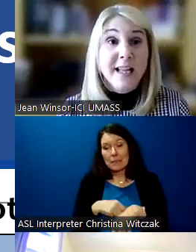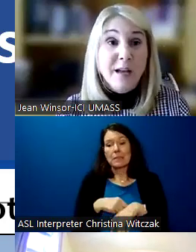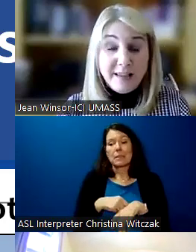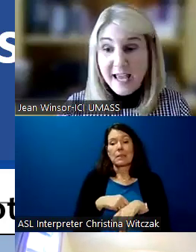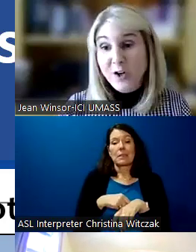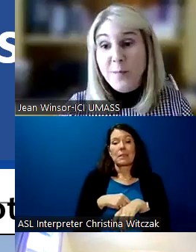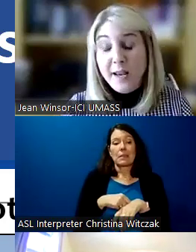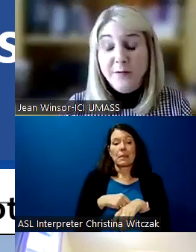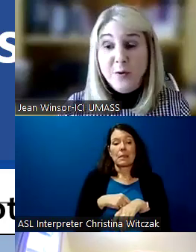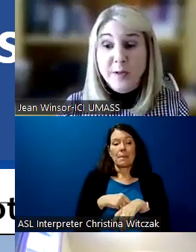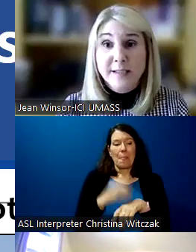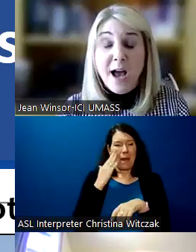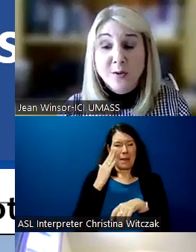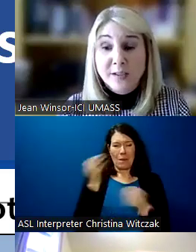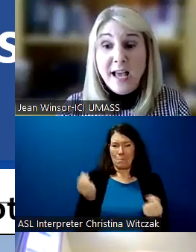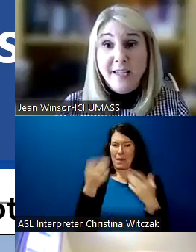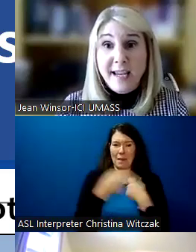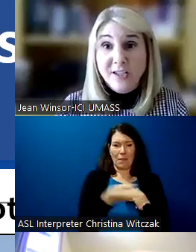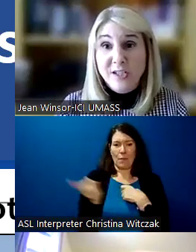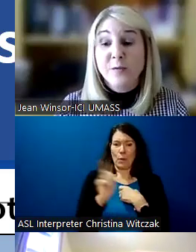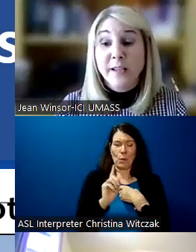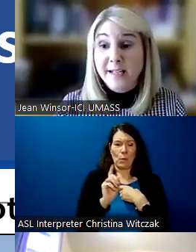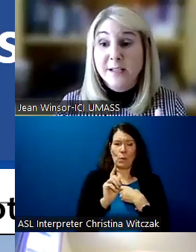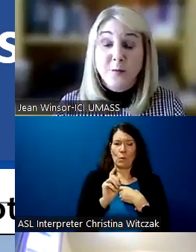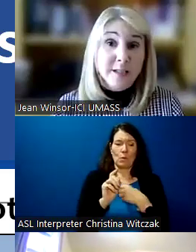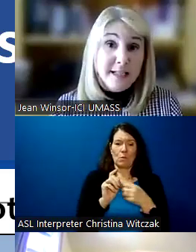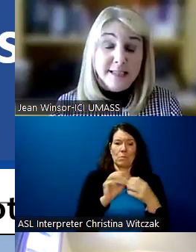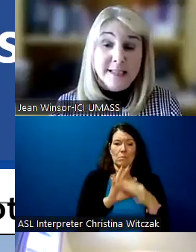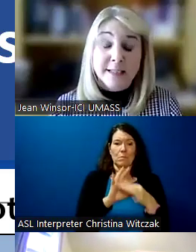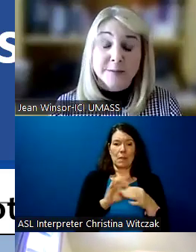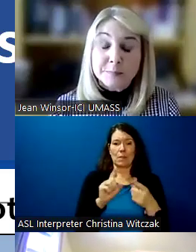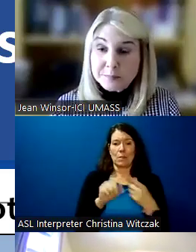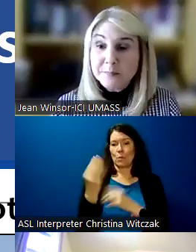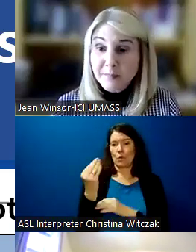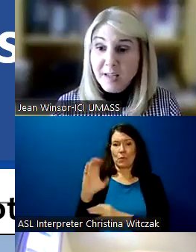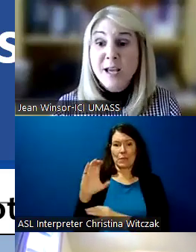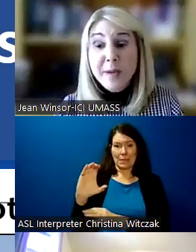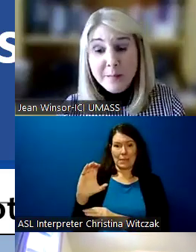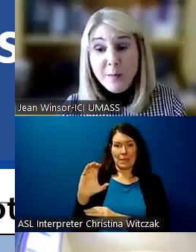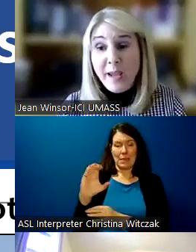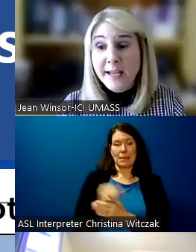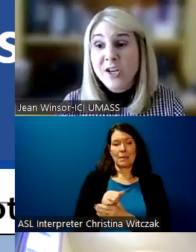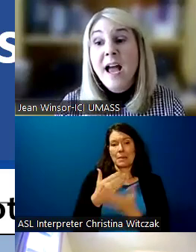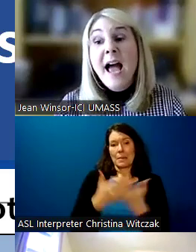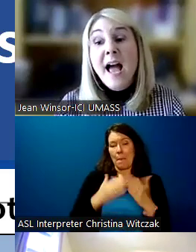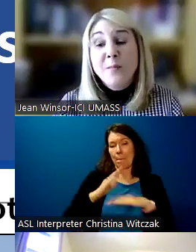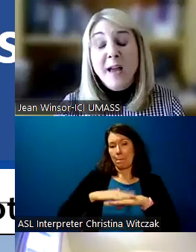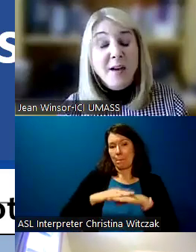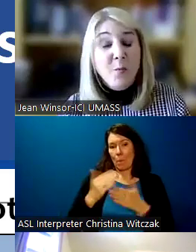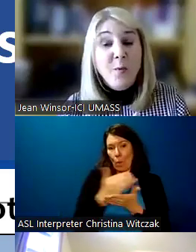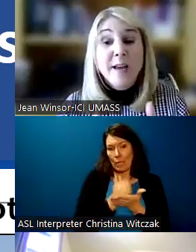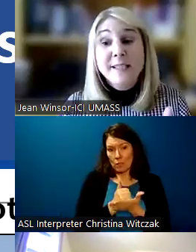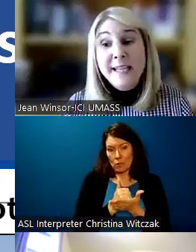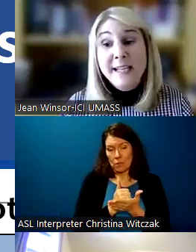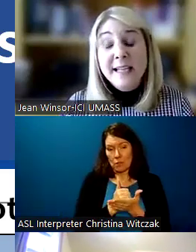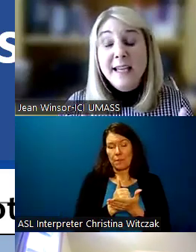in, and that I know many of you as councils have engaged in related to 14C, some minimum wage. And